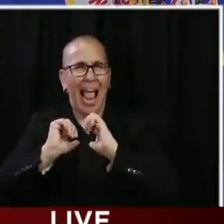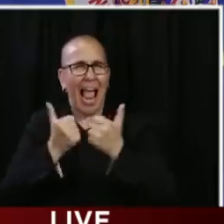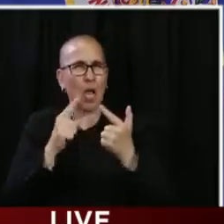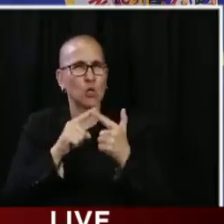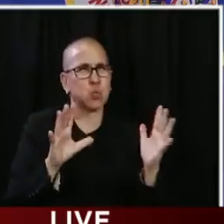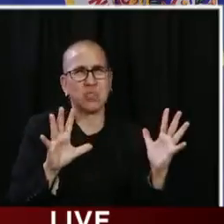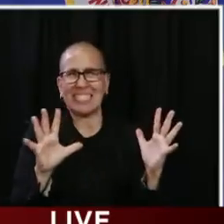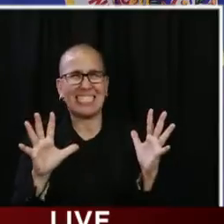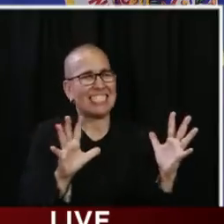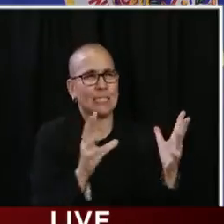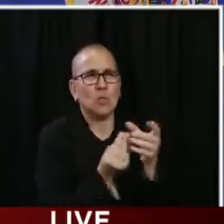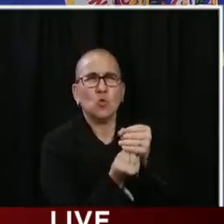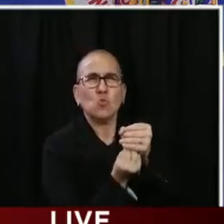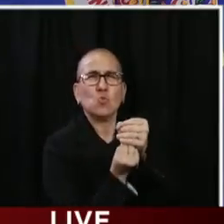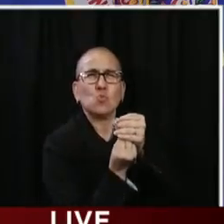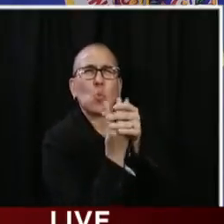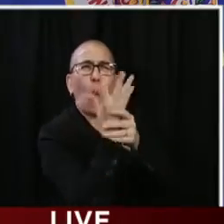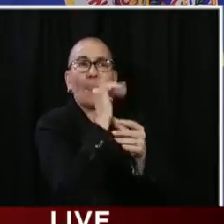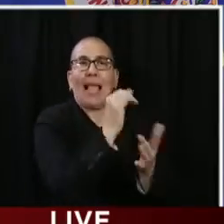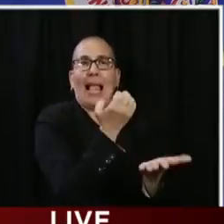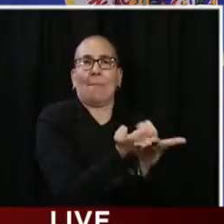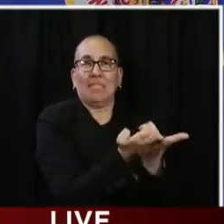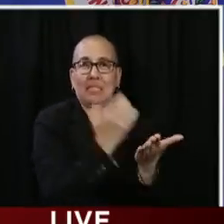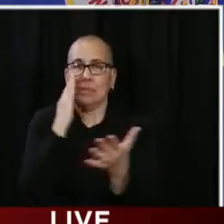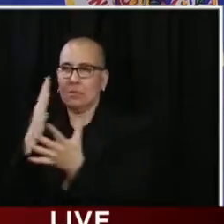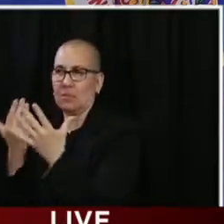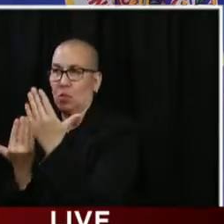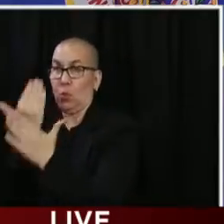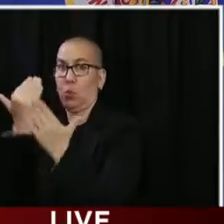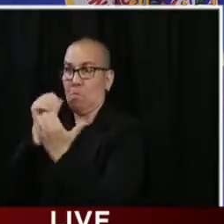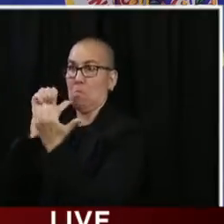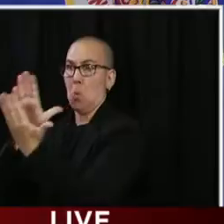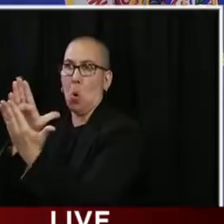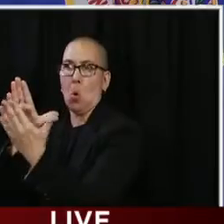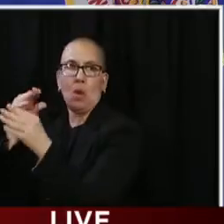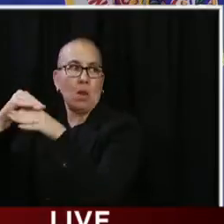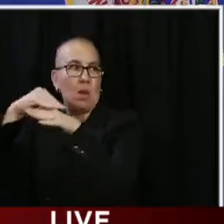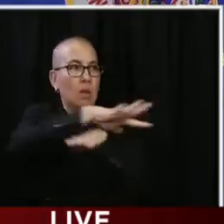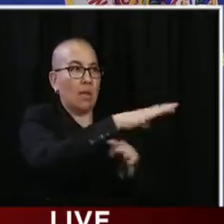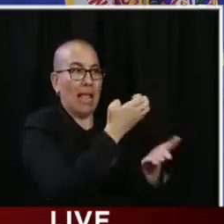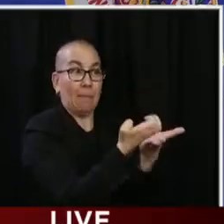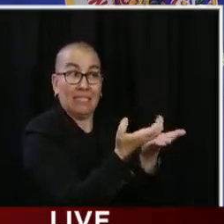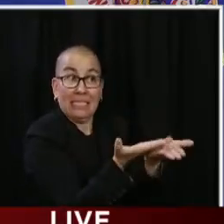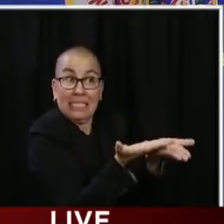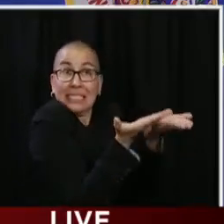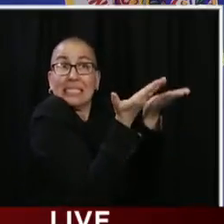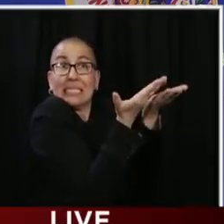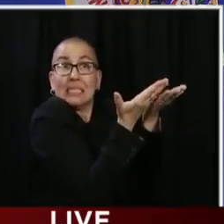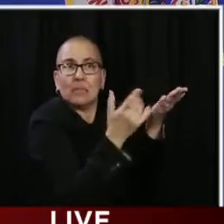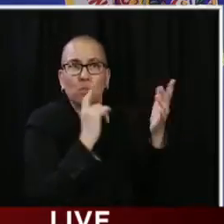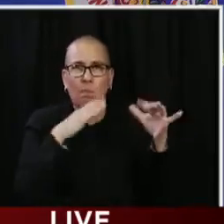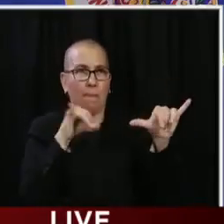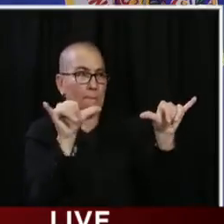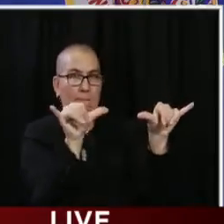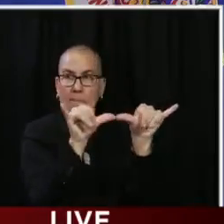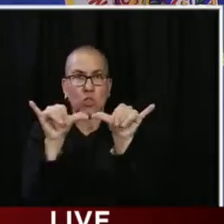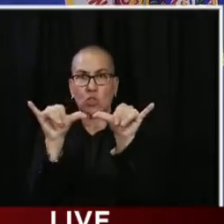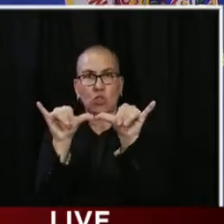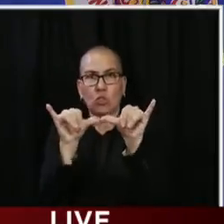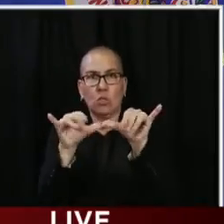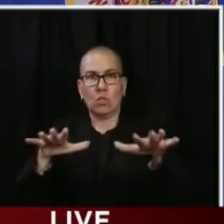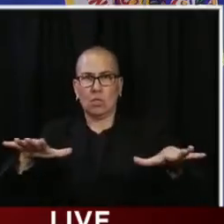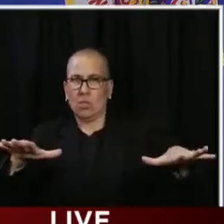are back out there. And how do we do it in a manner where we're able to measure very clearly how much that pot is simmering and how close it is to